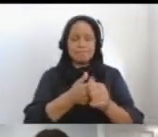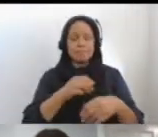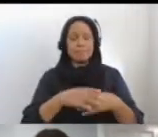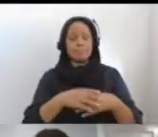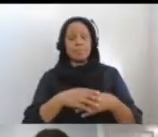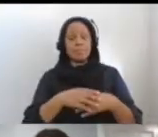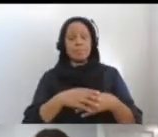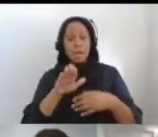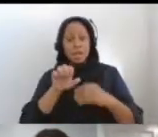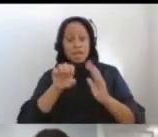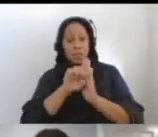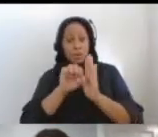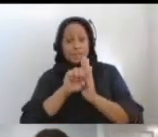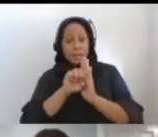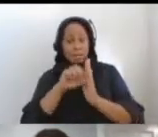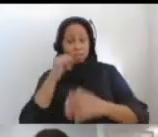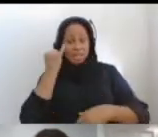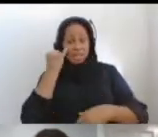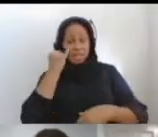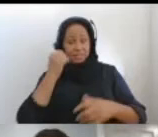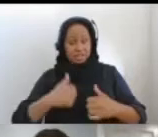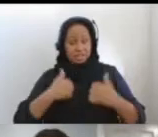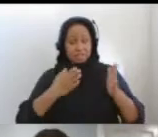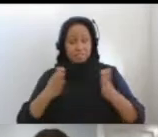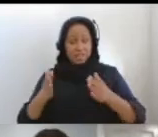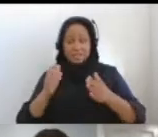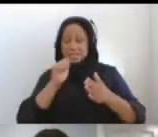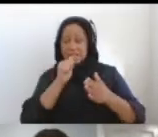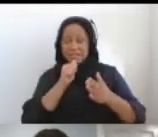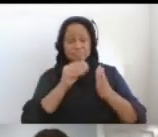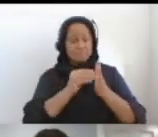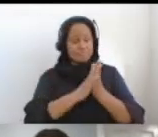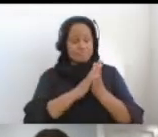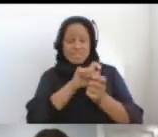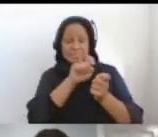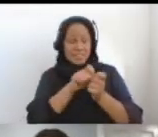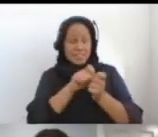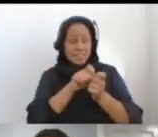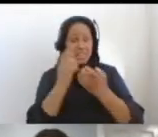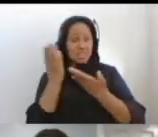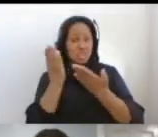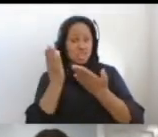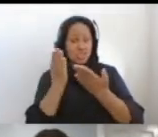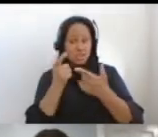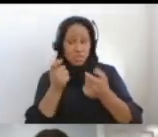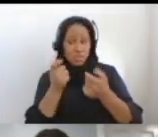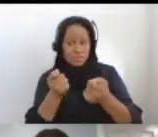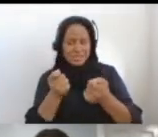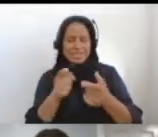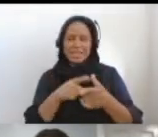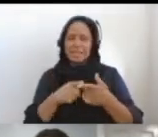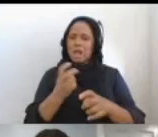example, the life plan does not mention a particular service or interest, then it's really hard in